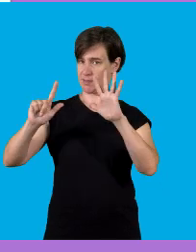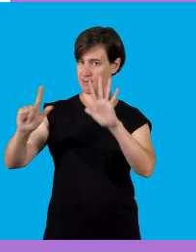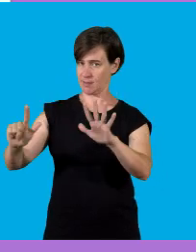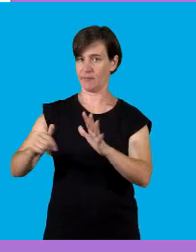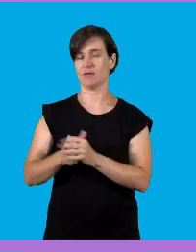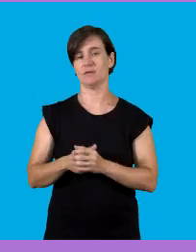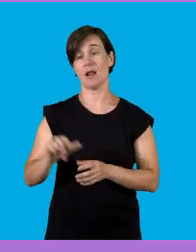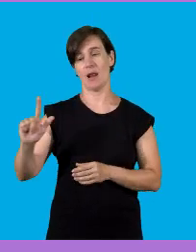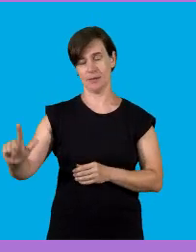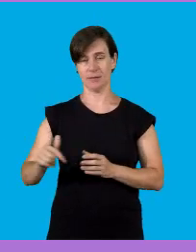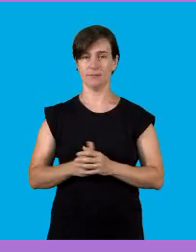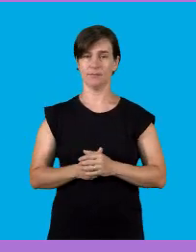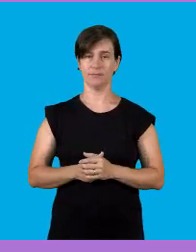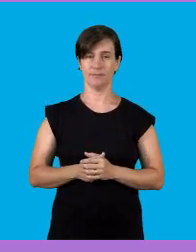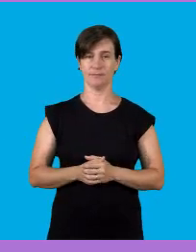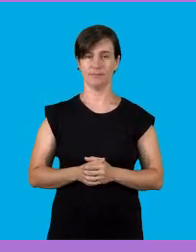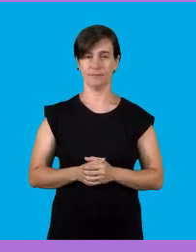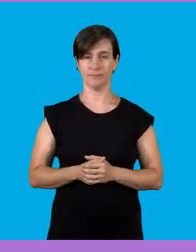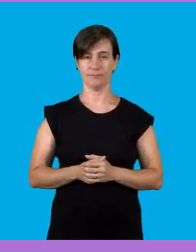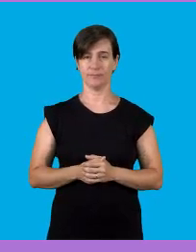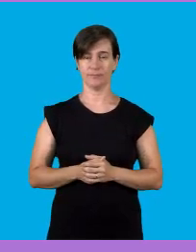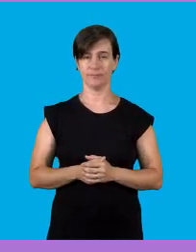right? So that will be 27